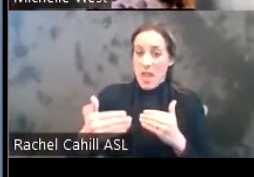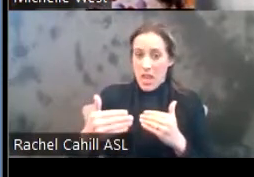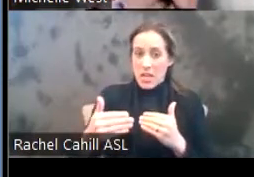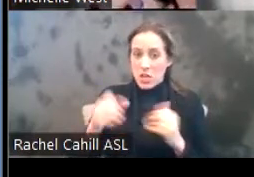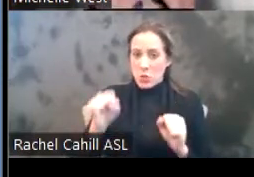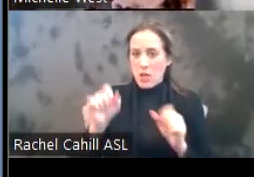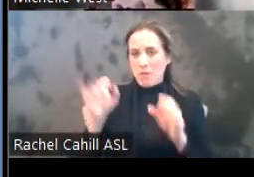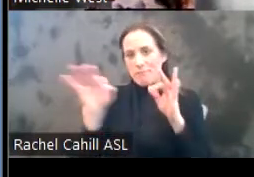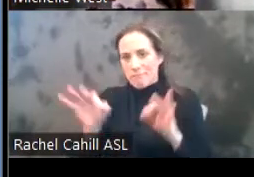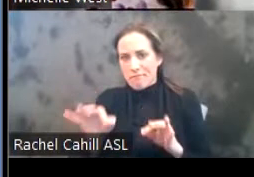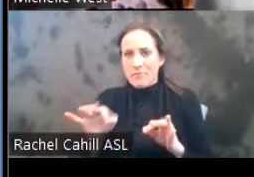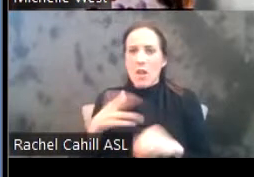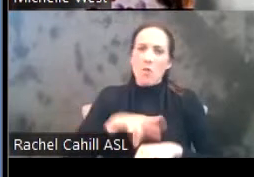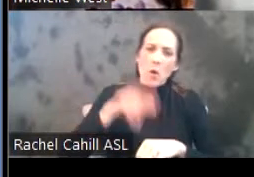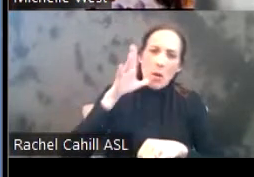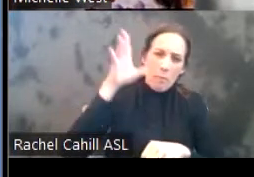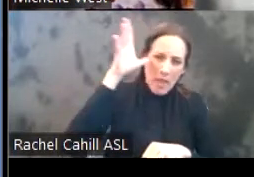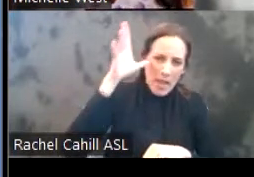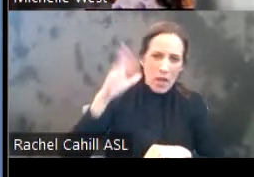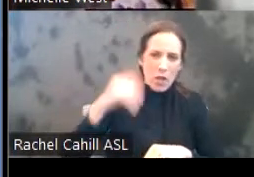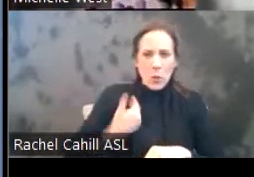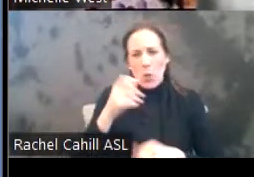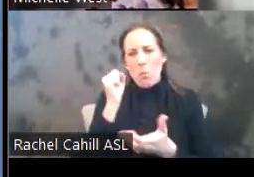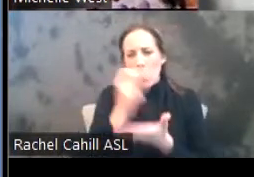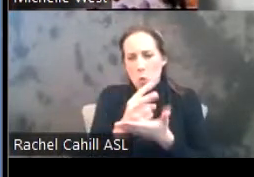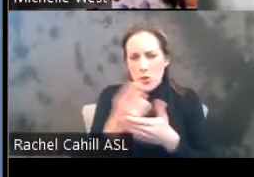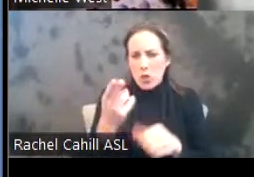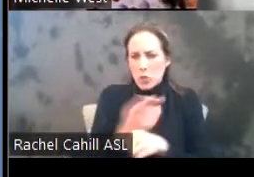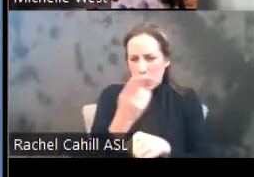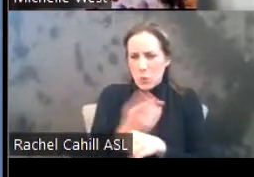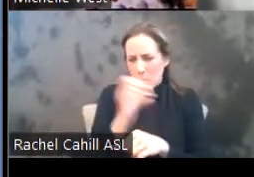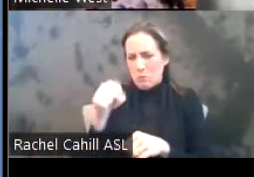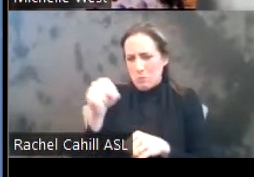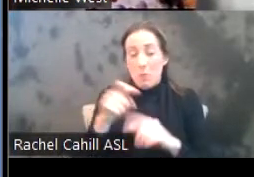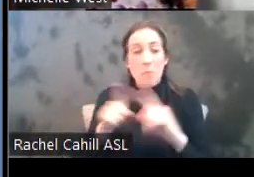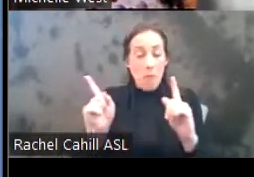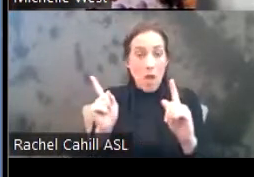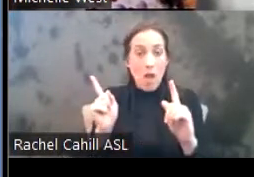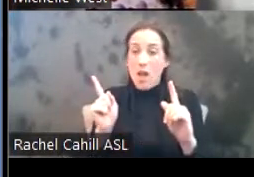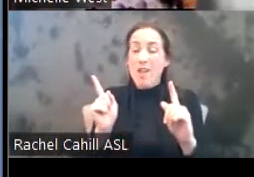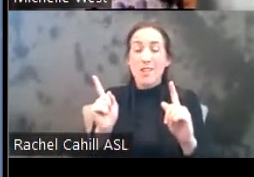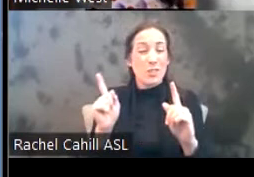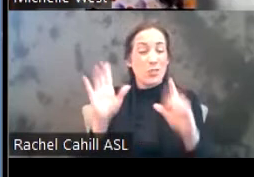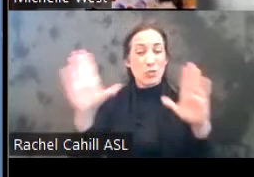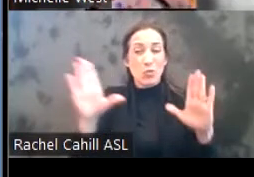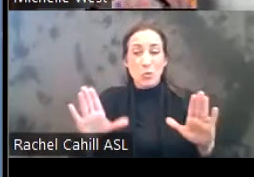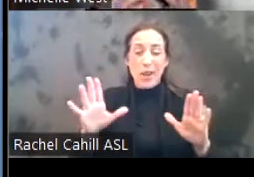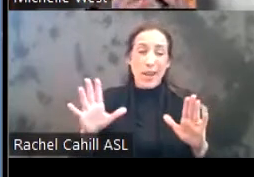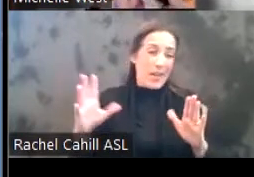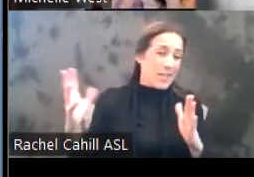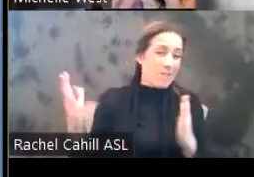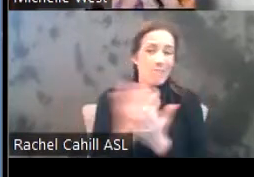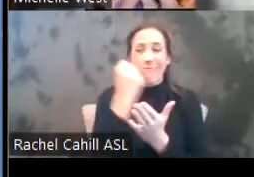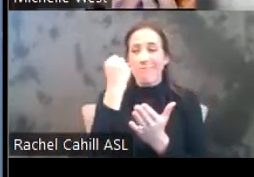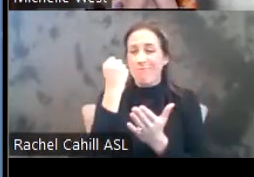Of course, you have to get the parent and the teen's approval, but it's just a great, great way to